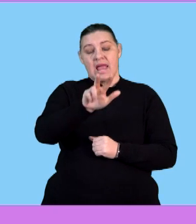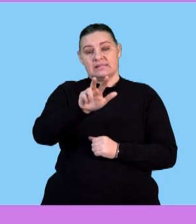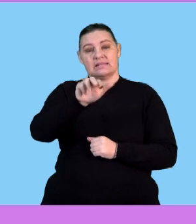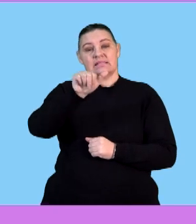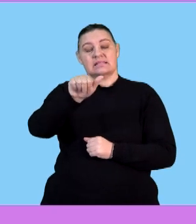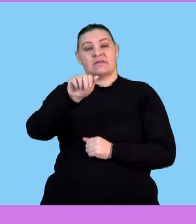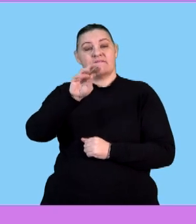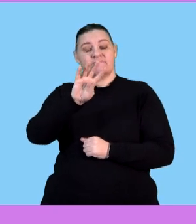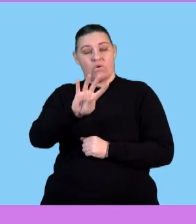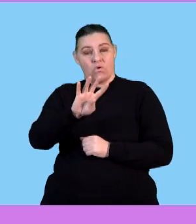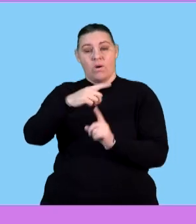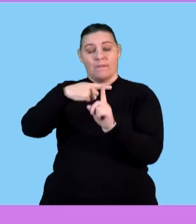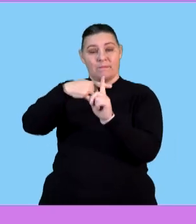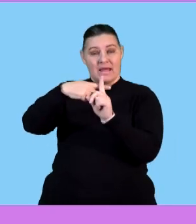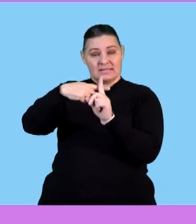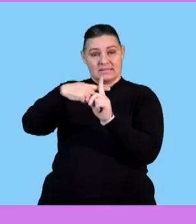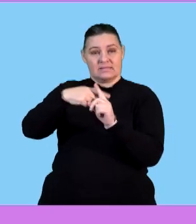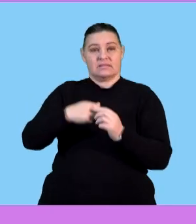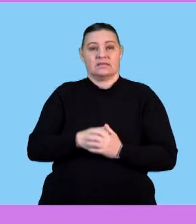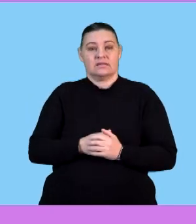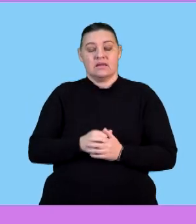12,864 Rand plus